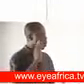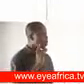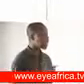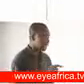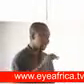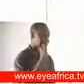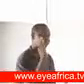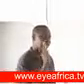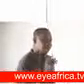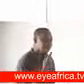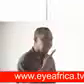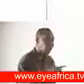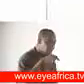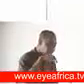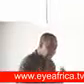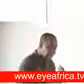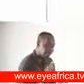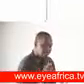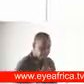or informal,